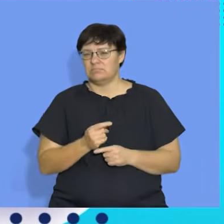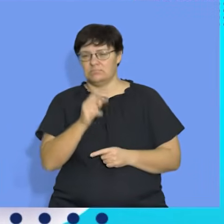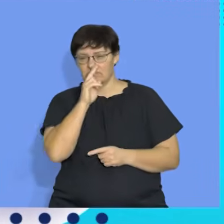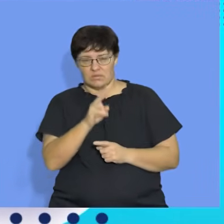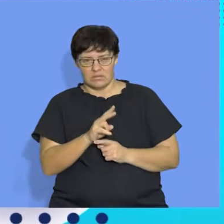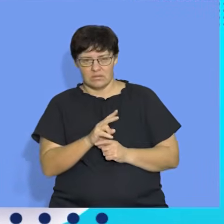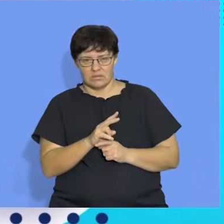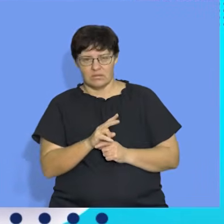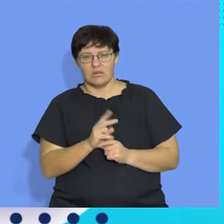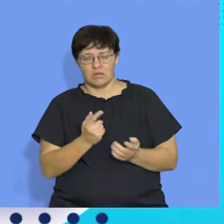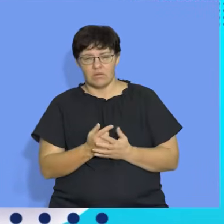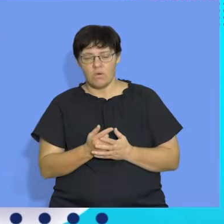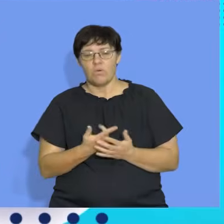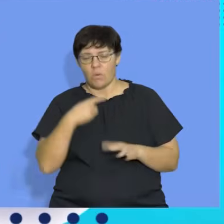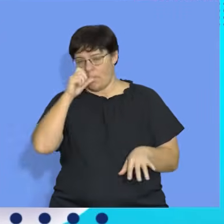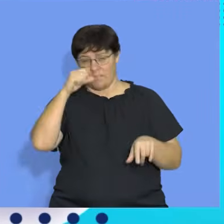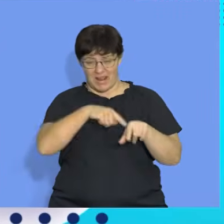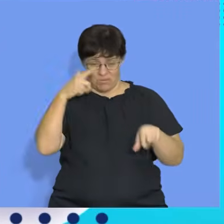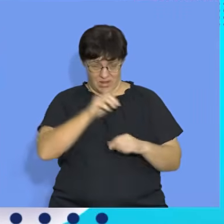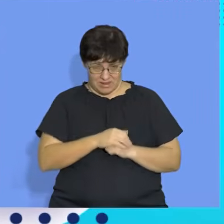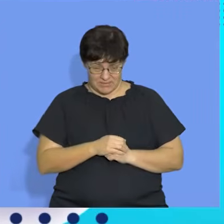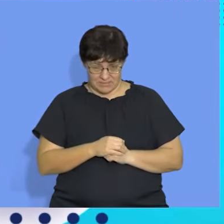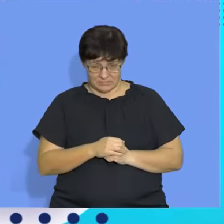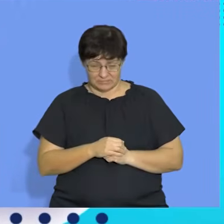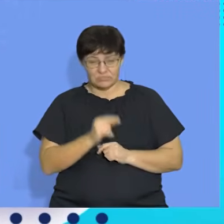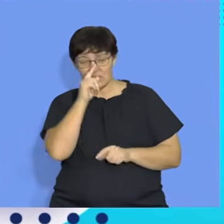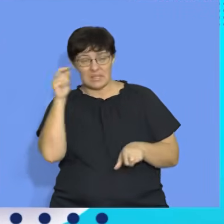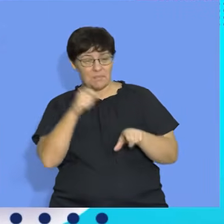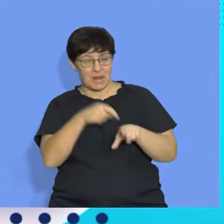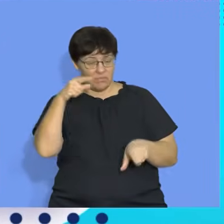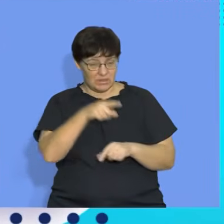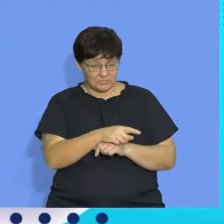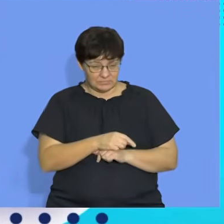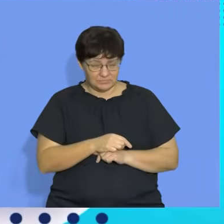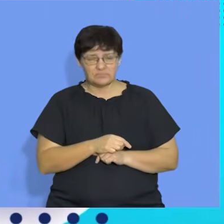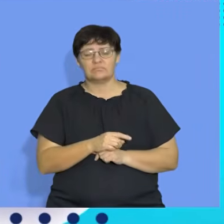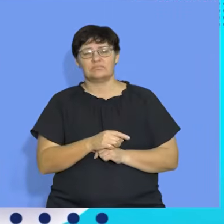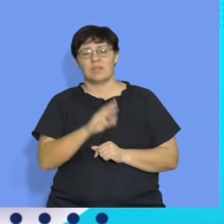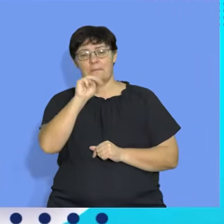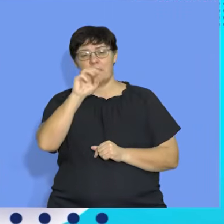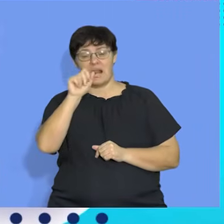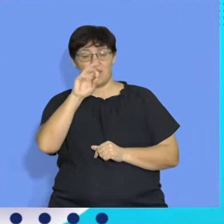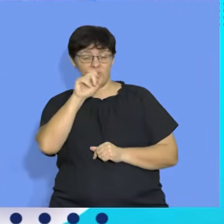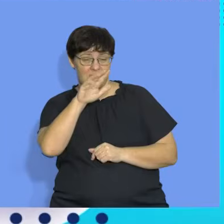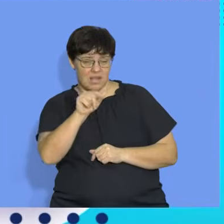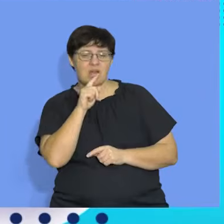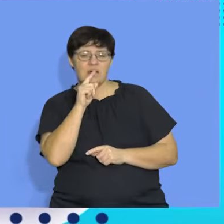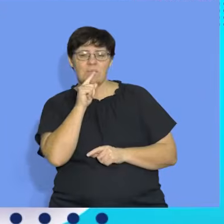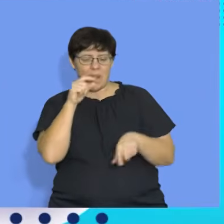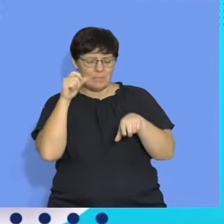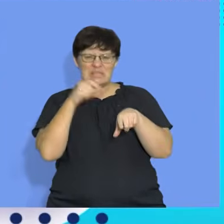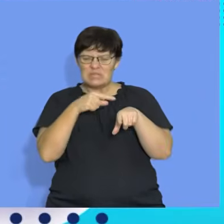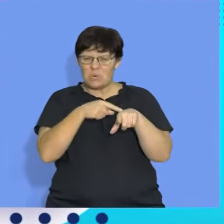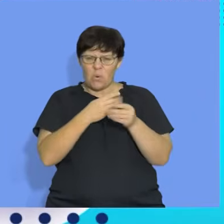let's go to the malaria one. When we looked at malaria, we said the one way of getting rid of that